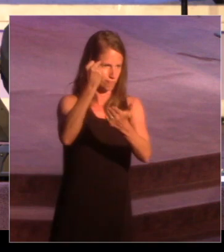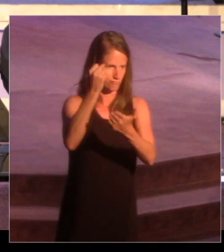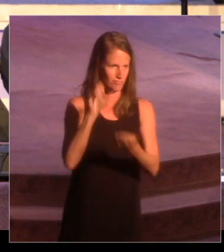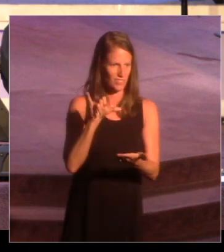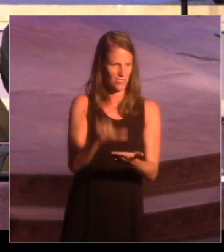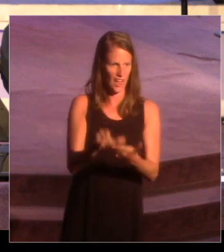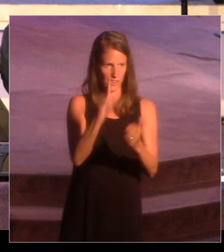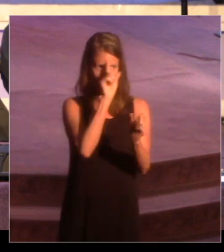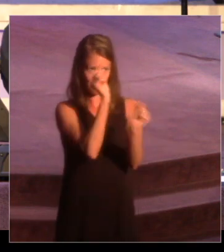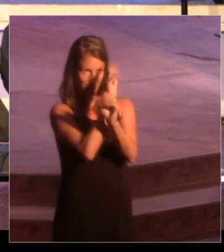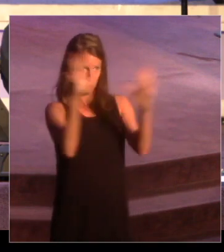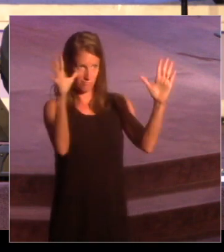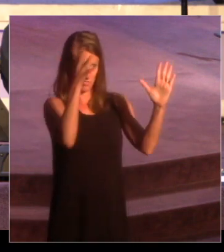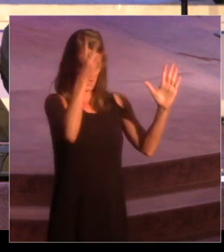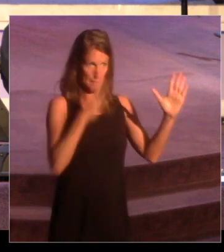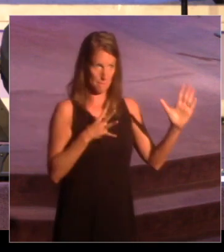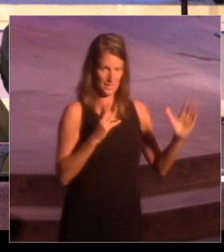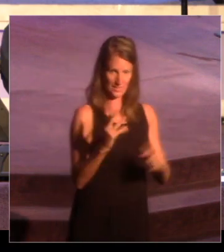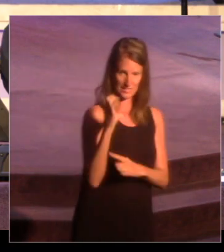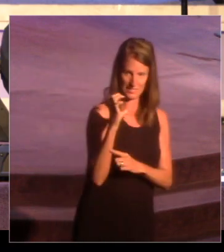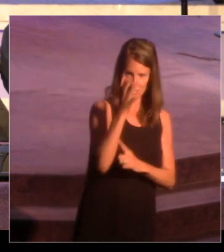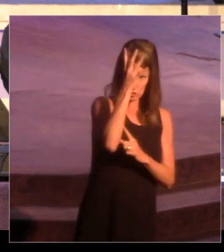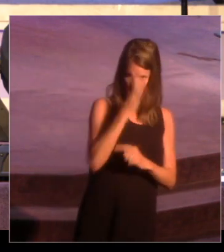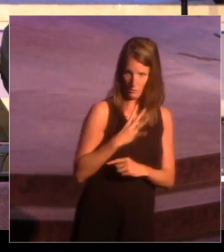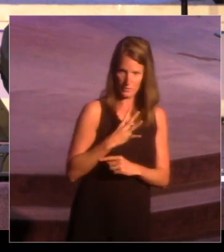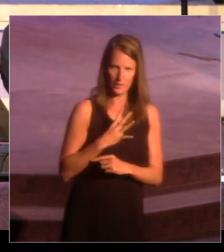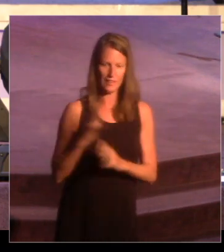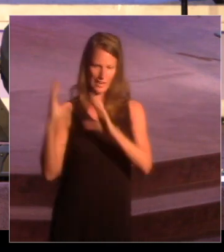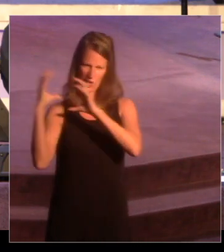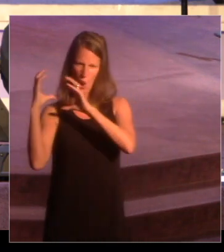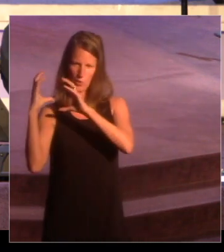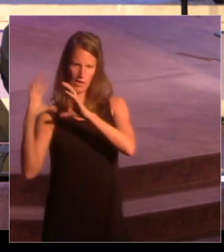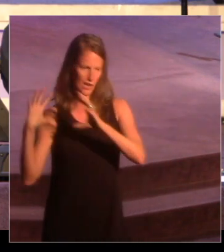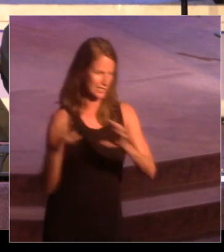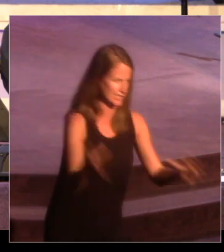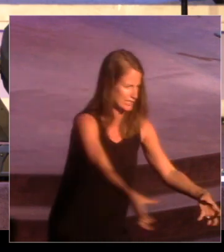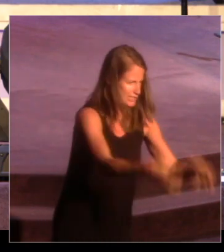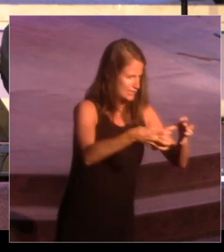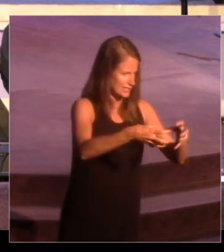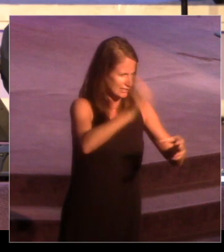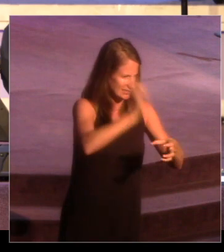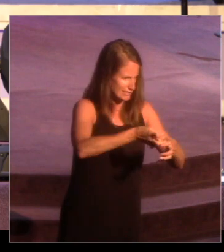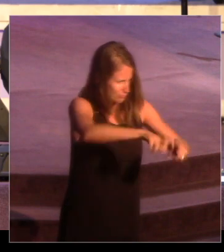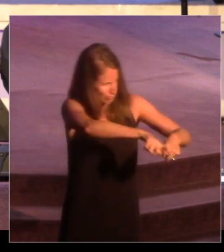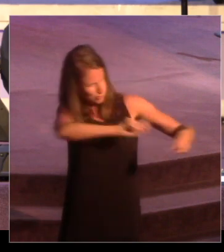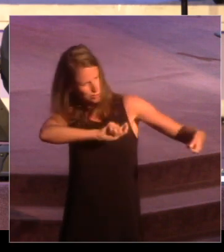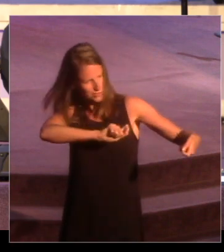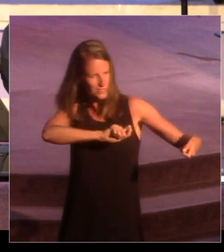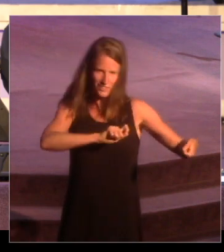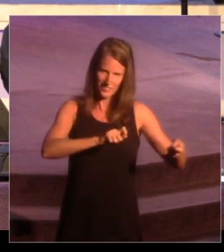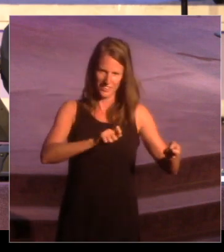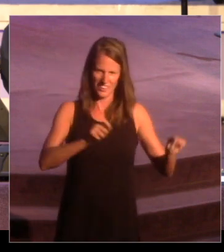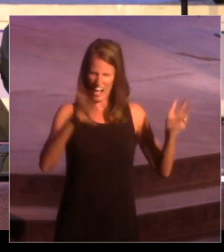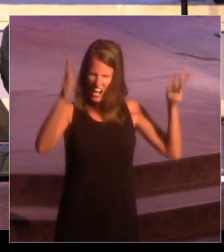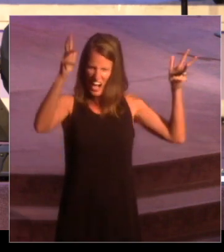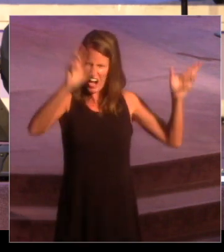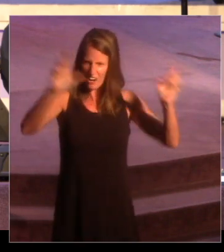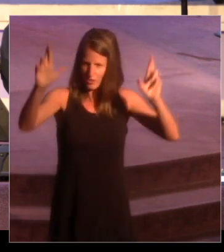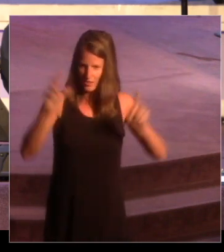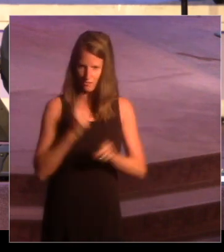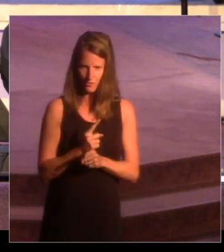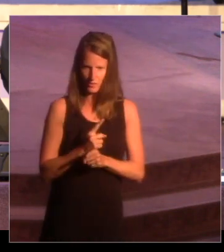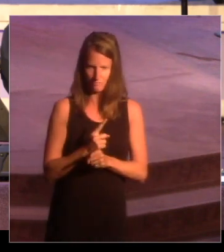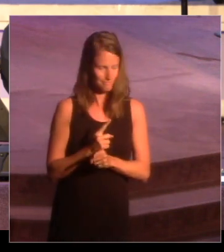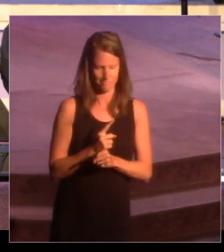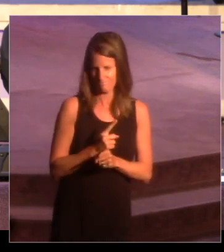Cortez's men think are about to happen. He's going to rip a coconut in half with his bare hands, and they're going to take the Aztecs. But that's not